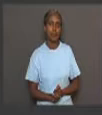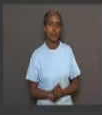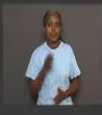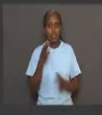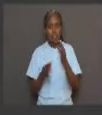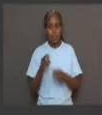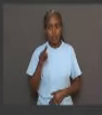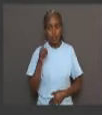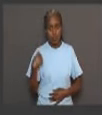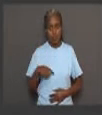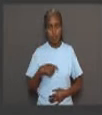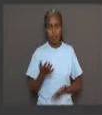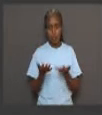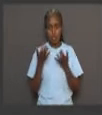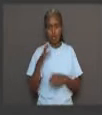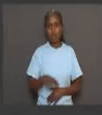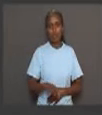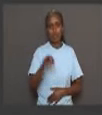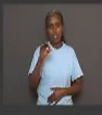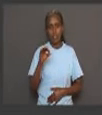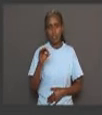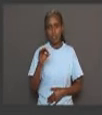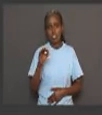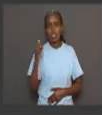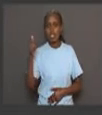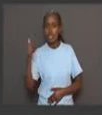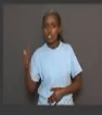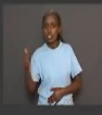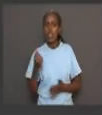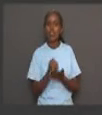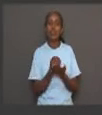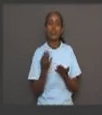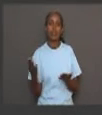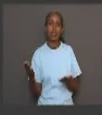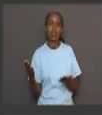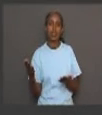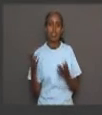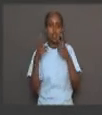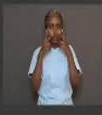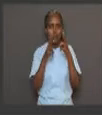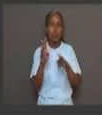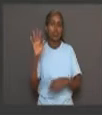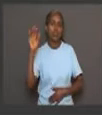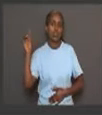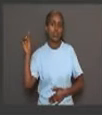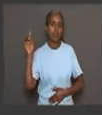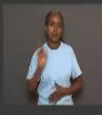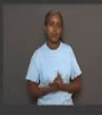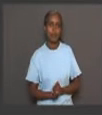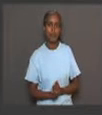If we want to find out the acceleration of the particle, it looks like this.